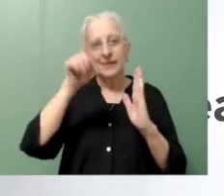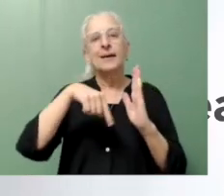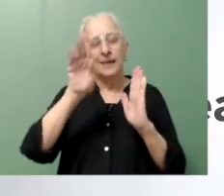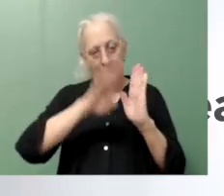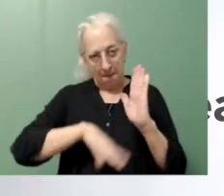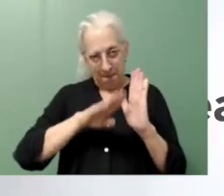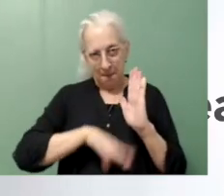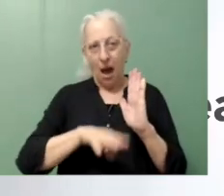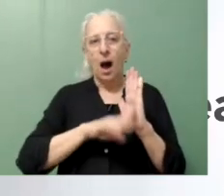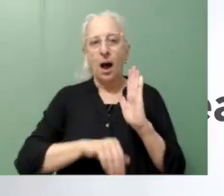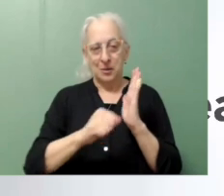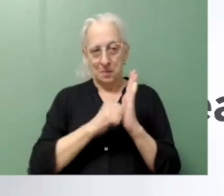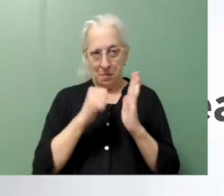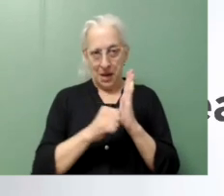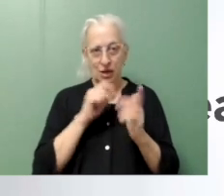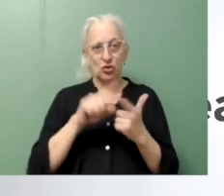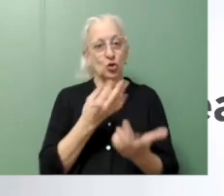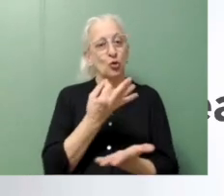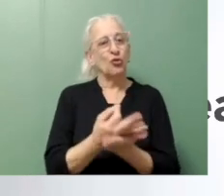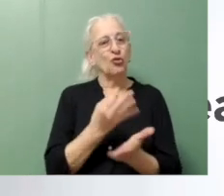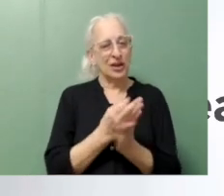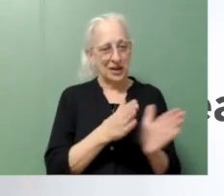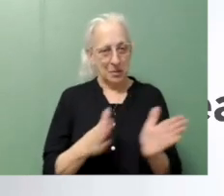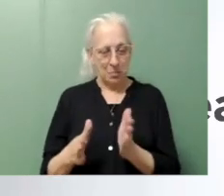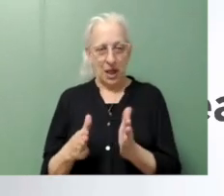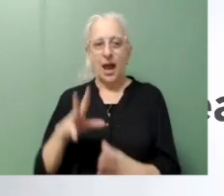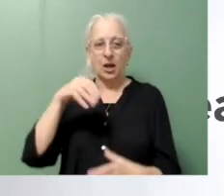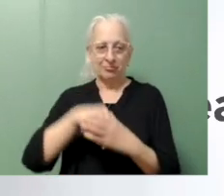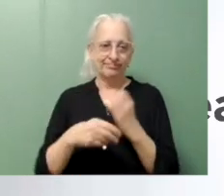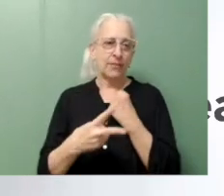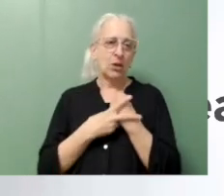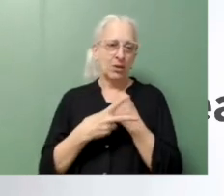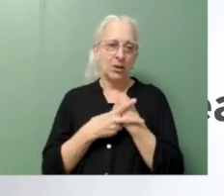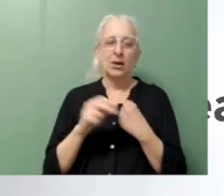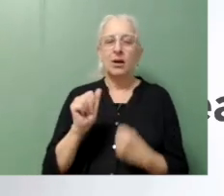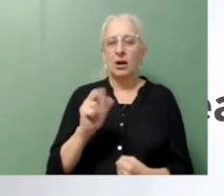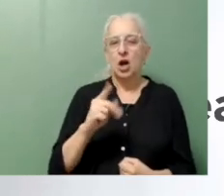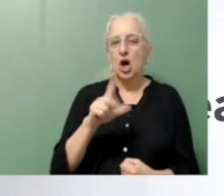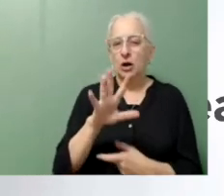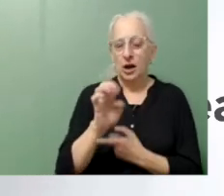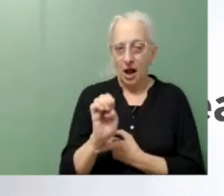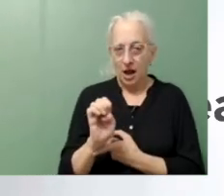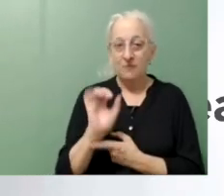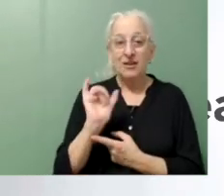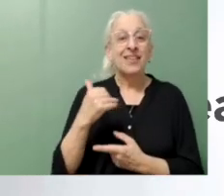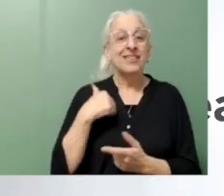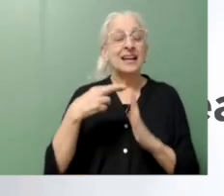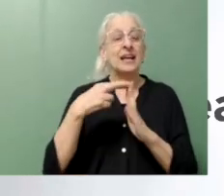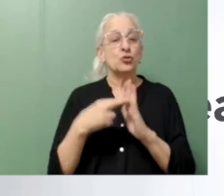page to Funding Plan Archives. This has records dating back to fiscal year